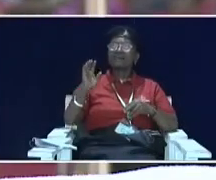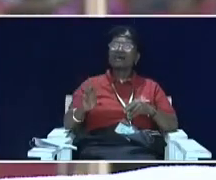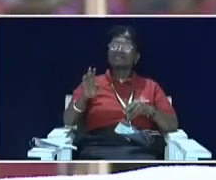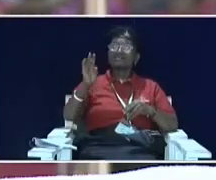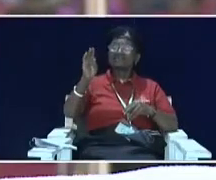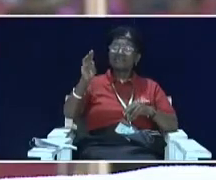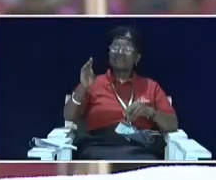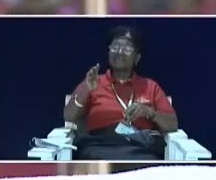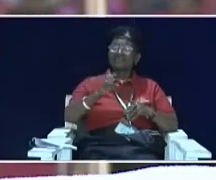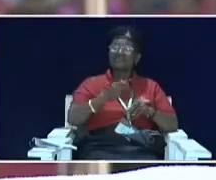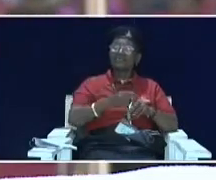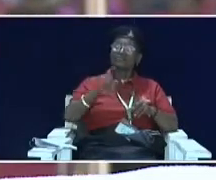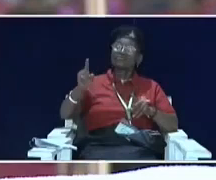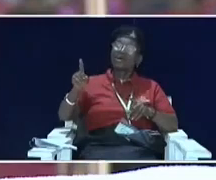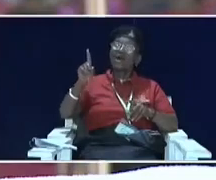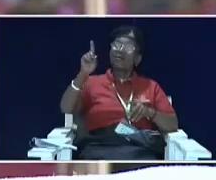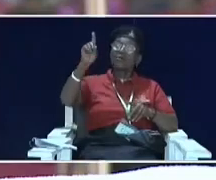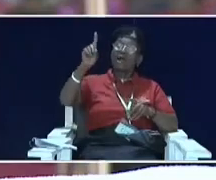3.